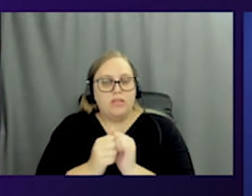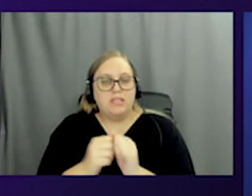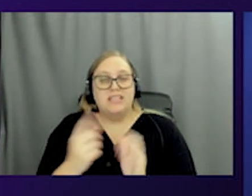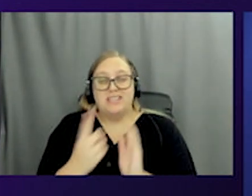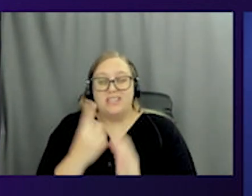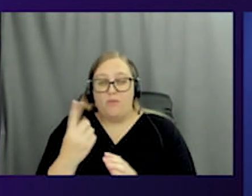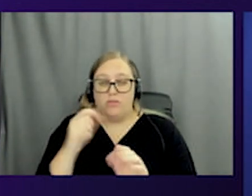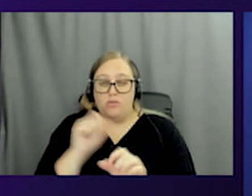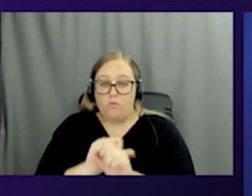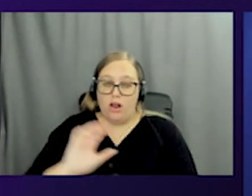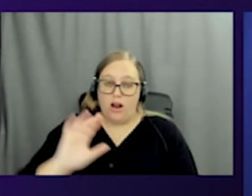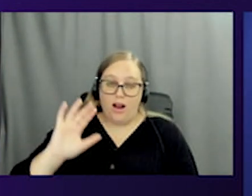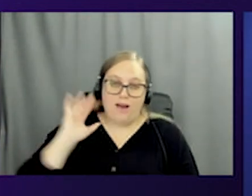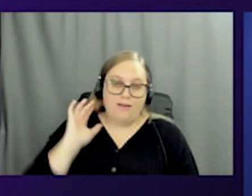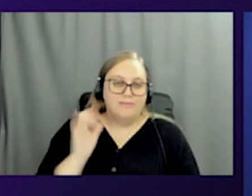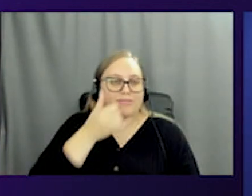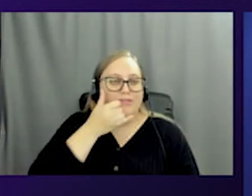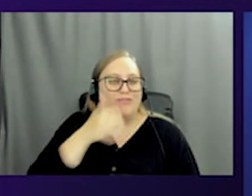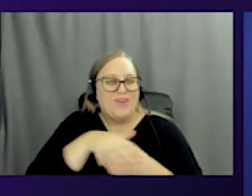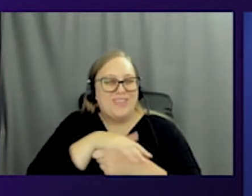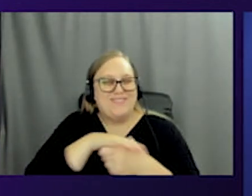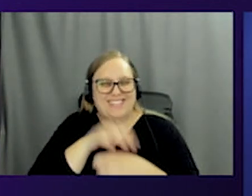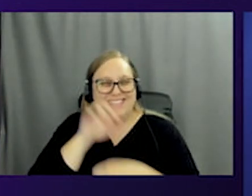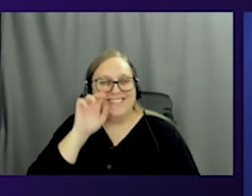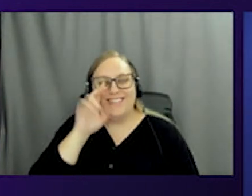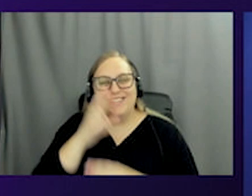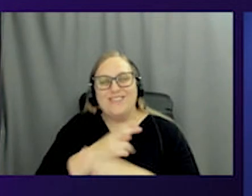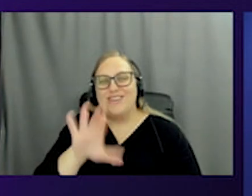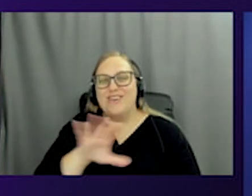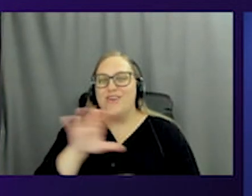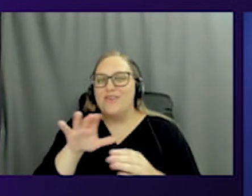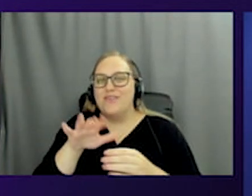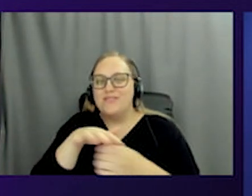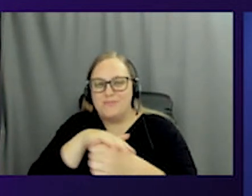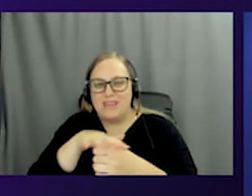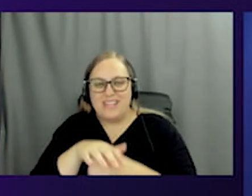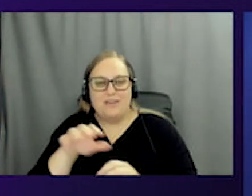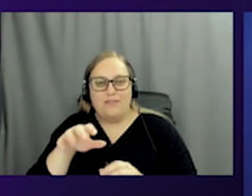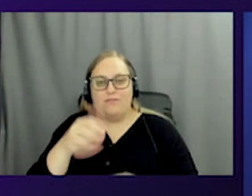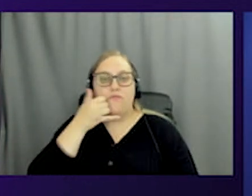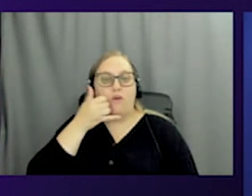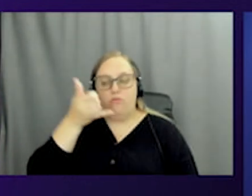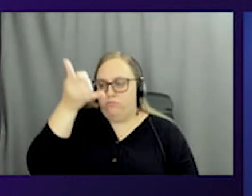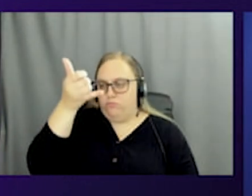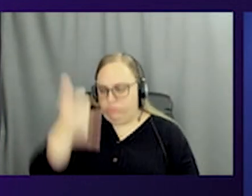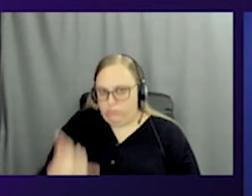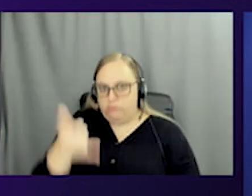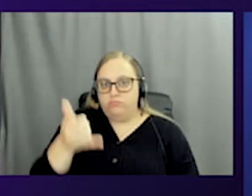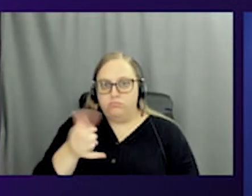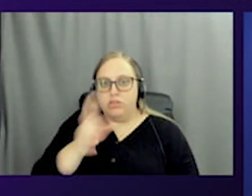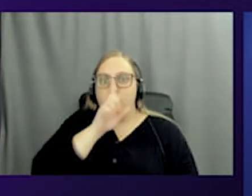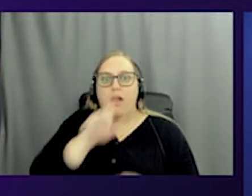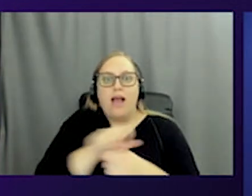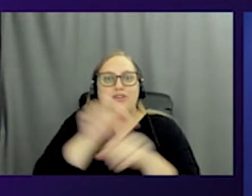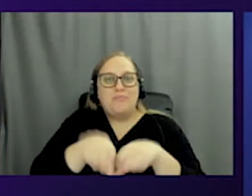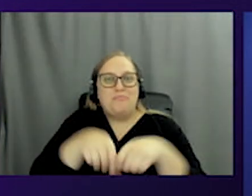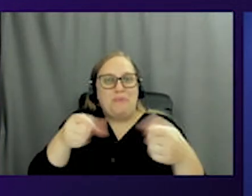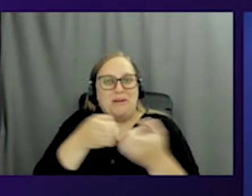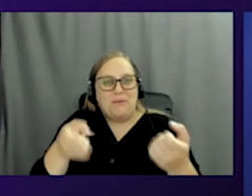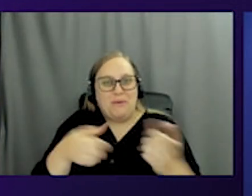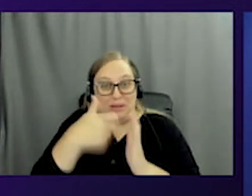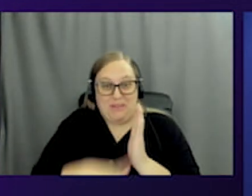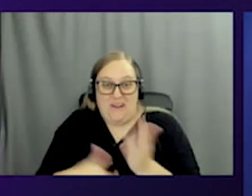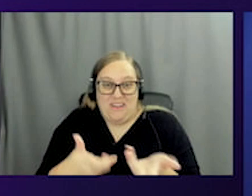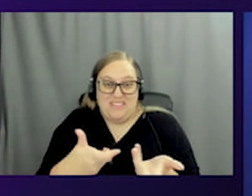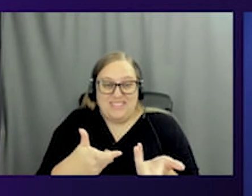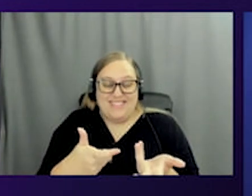once upon a time in the phone space, even your example of dropping the phone, I mean, in the past you were breaking equipment, then there's a cost to all of